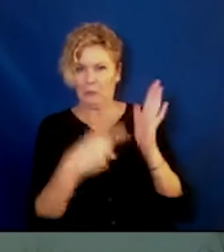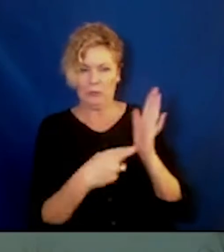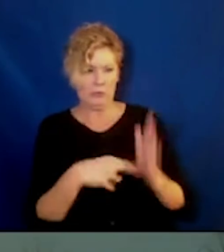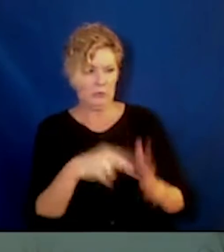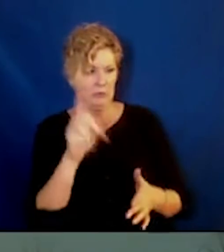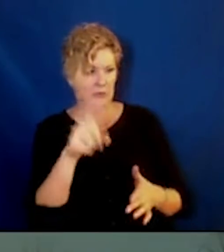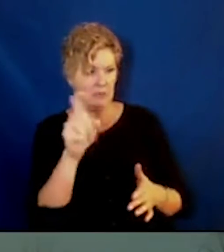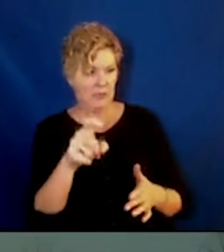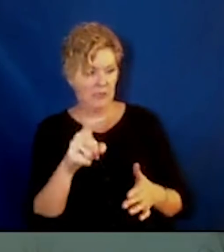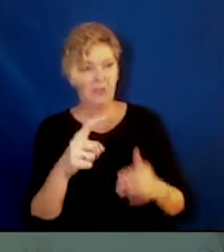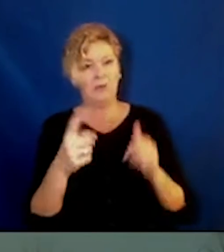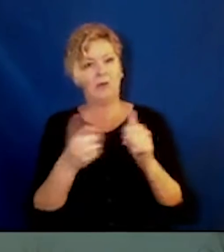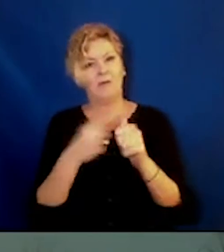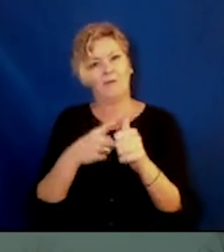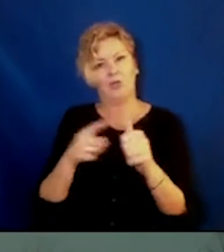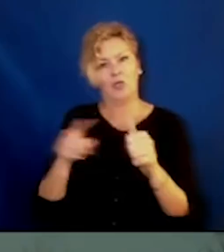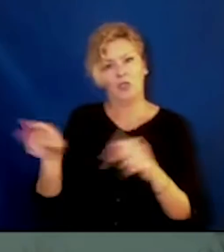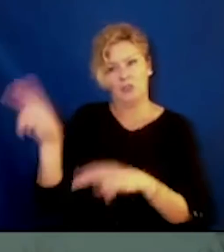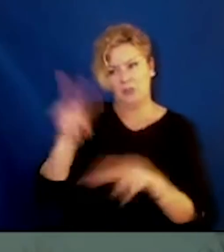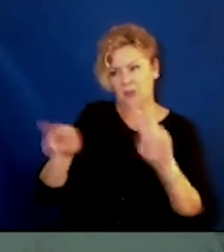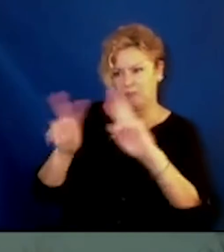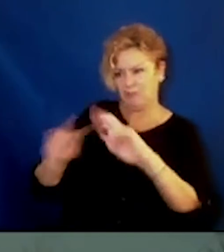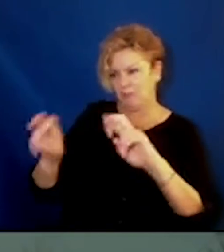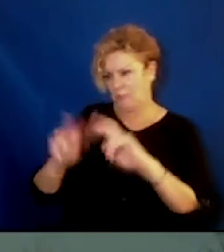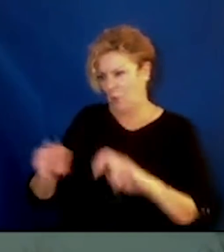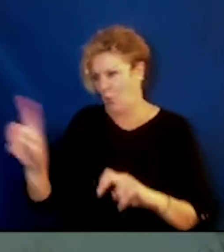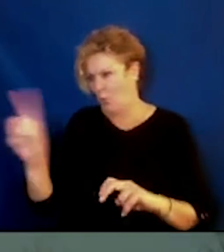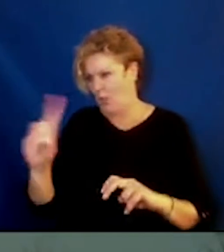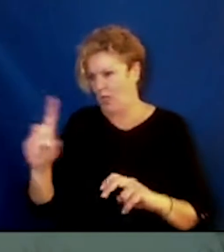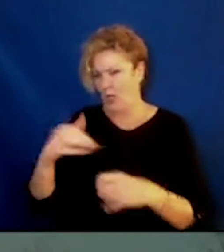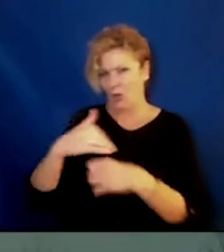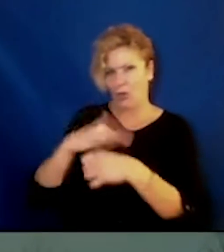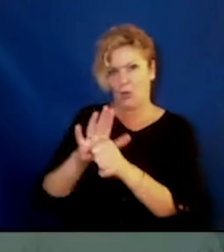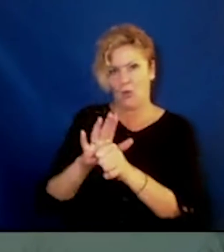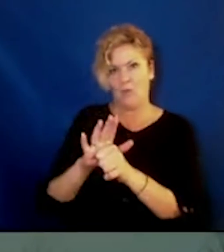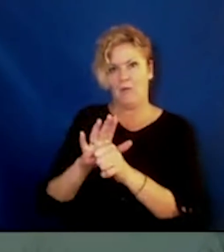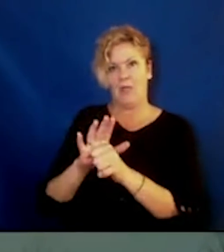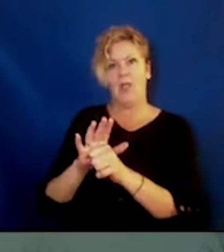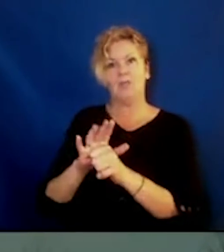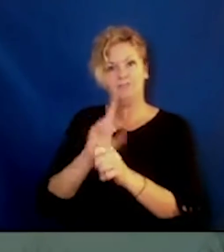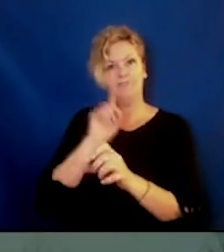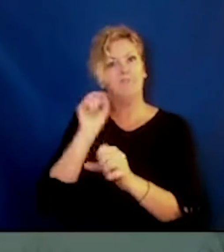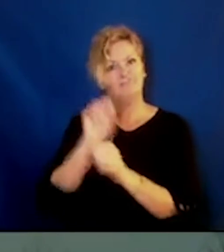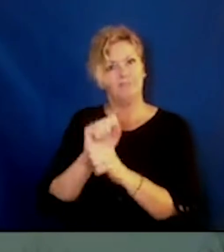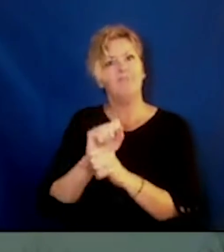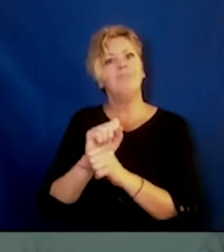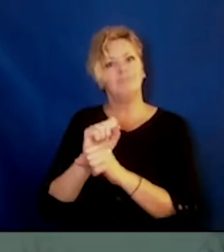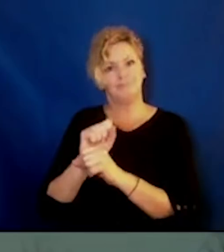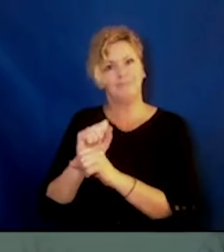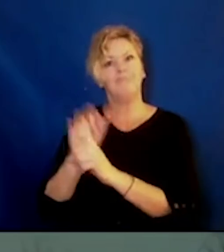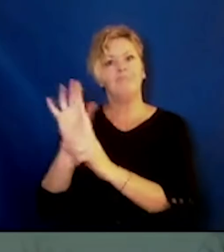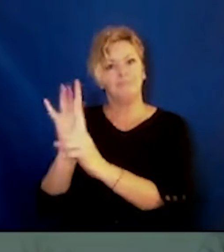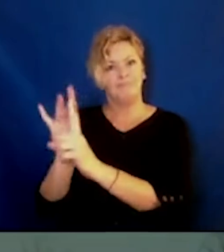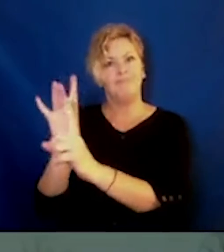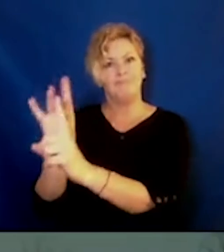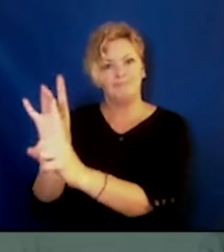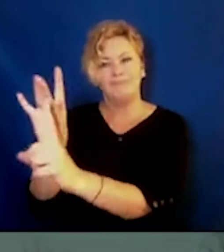impact, a negative impact, but a good impact on the number of cases that we are seeing in